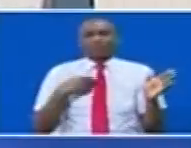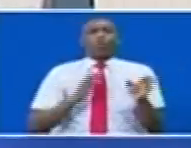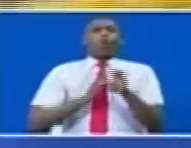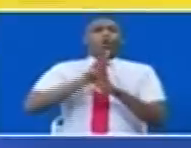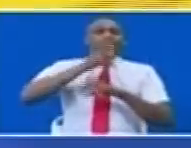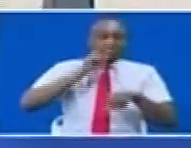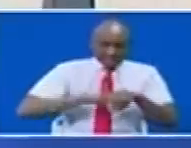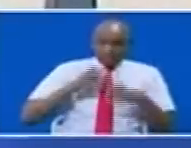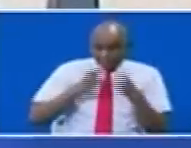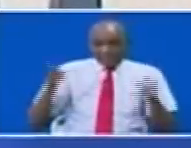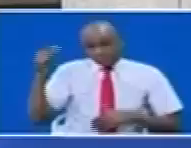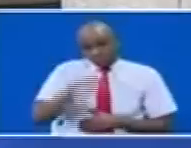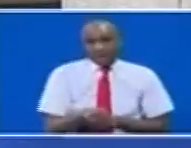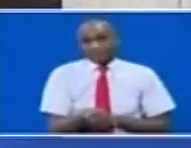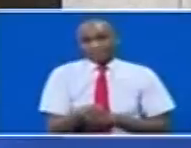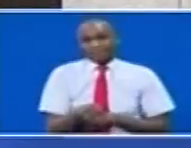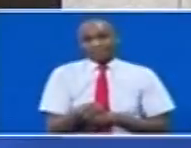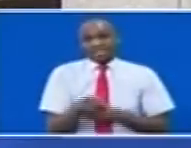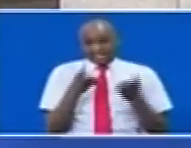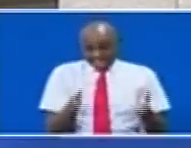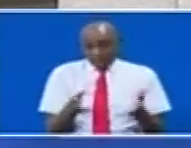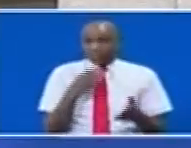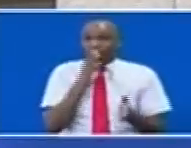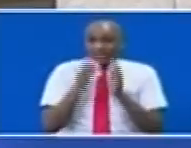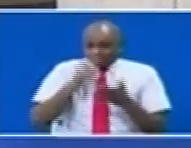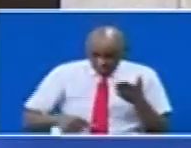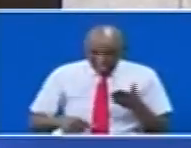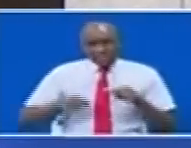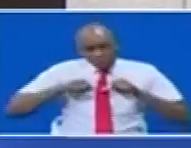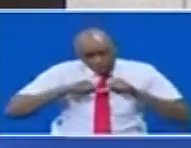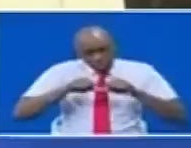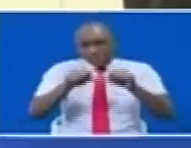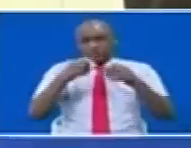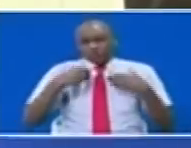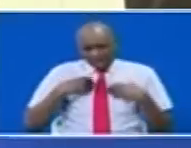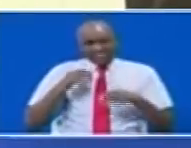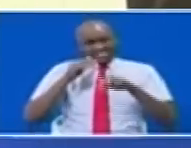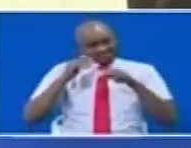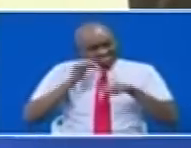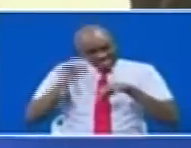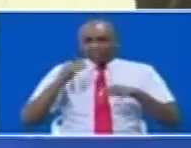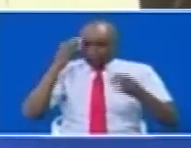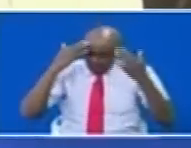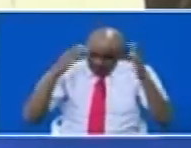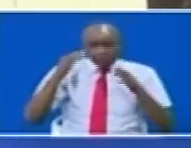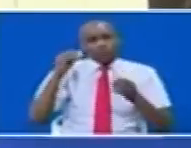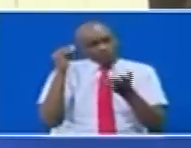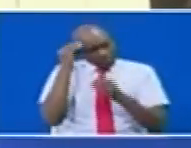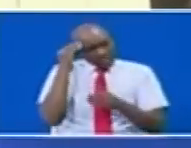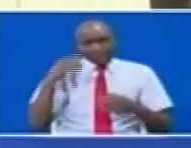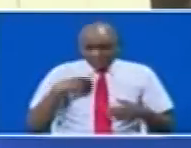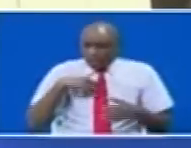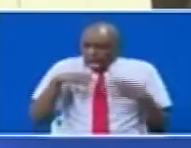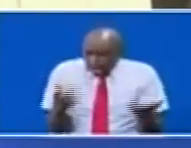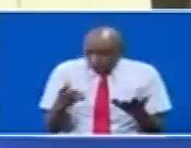the public ahead of the looming deadline. The authority plans to continue holding sensitization drives to educate taxpayers on